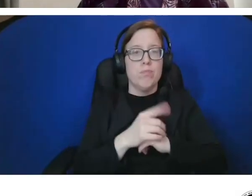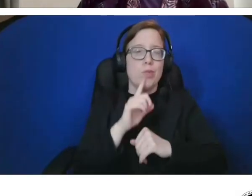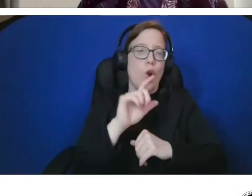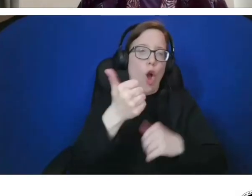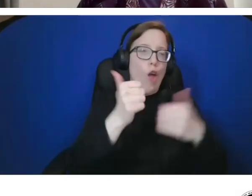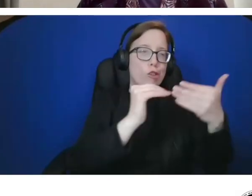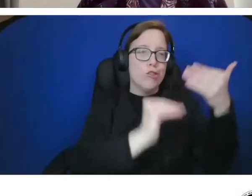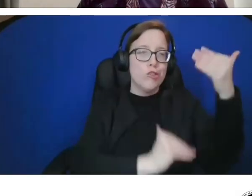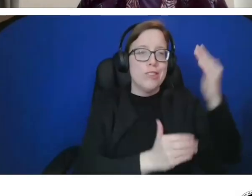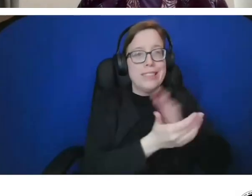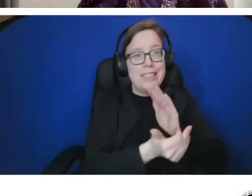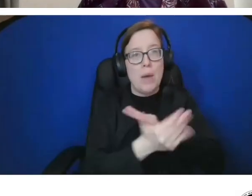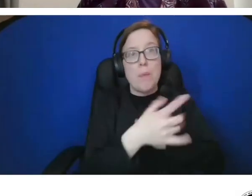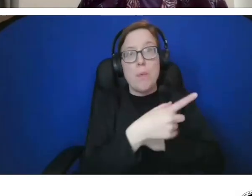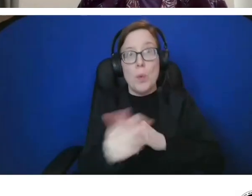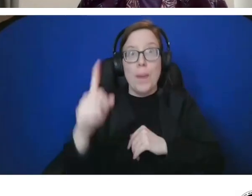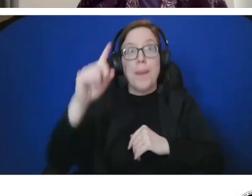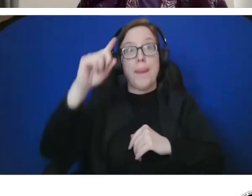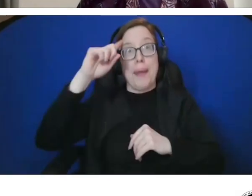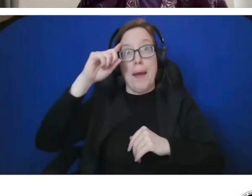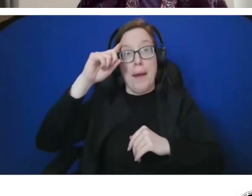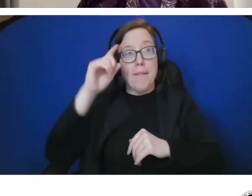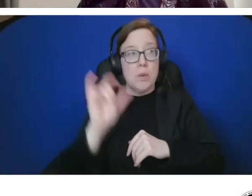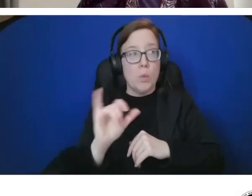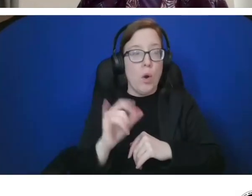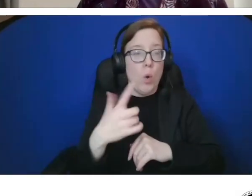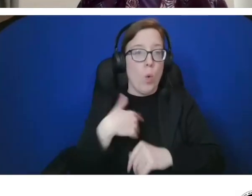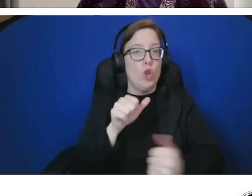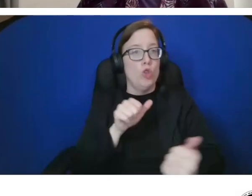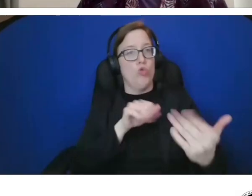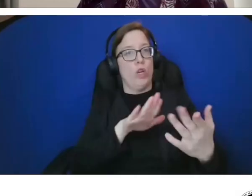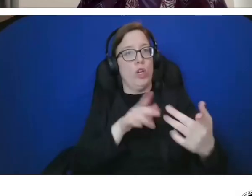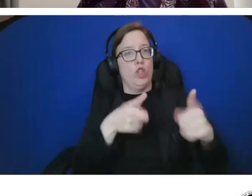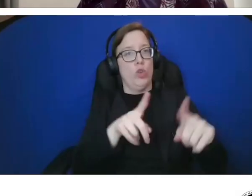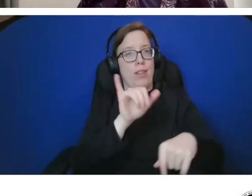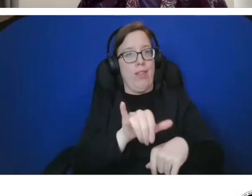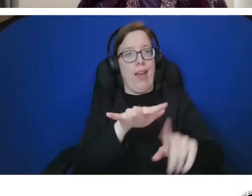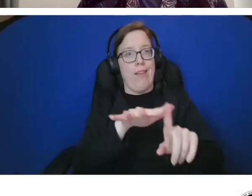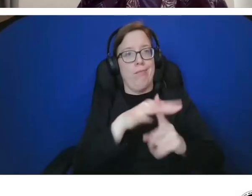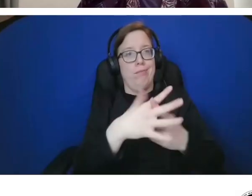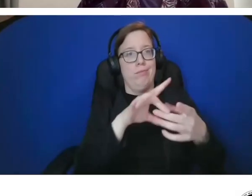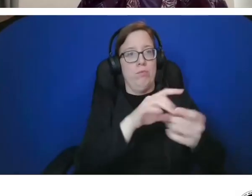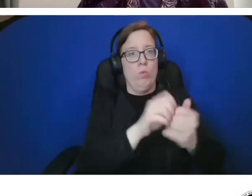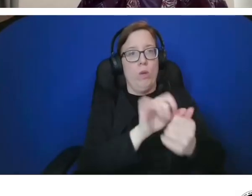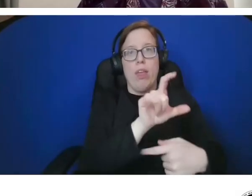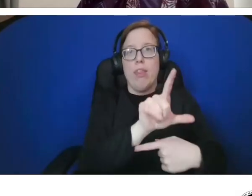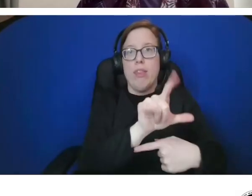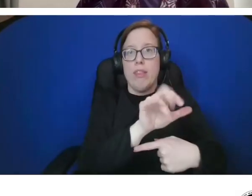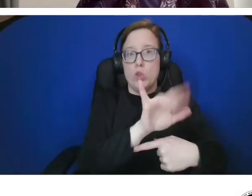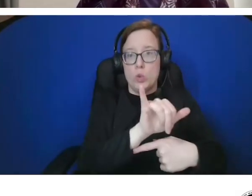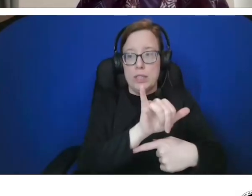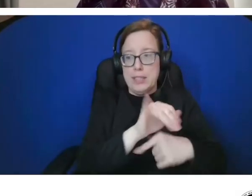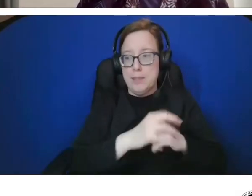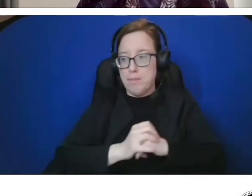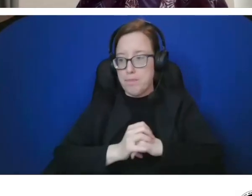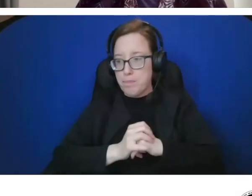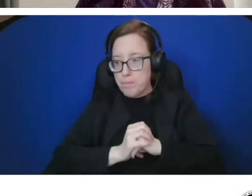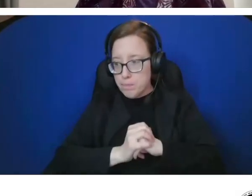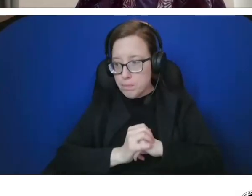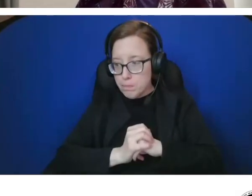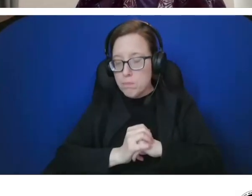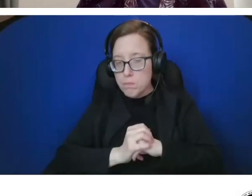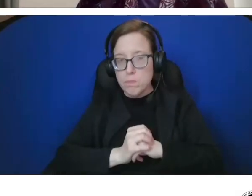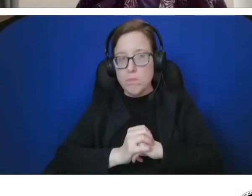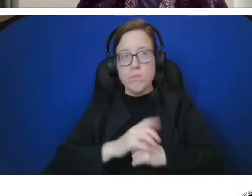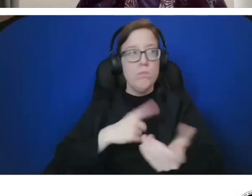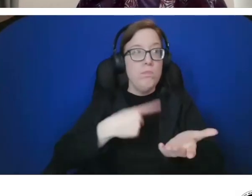I'm sure there's some other skills that you might think of as well that we could address in the context of literacy lessons. So as I